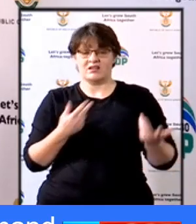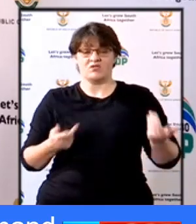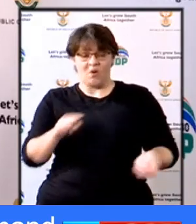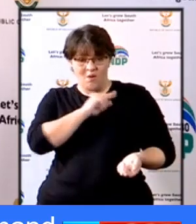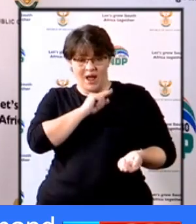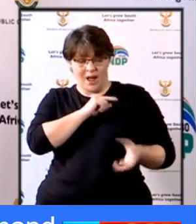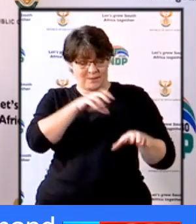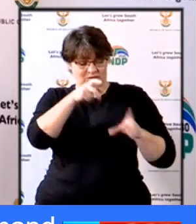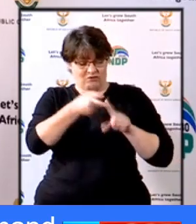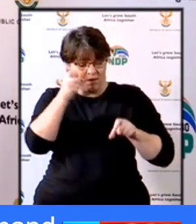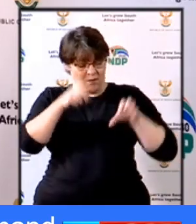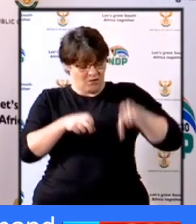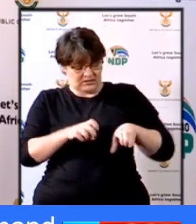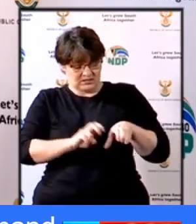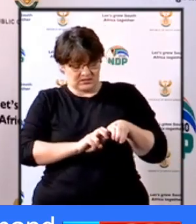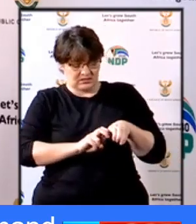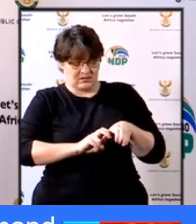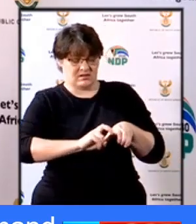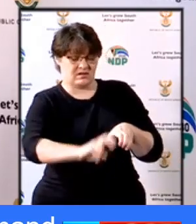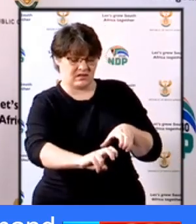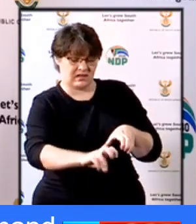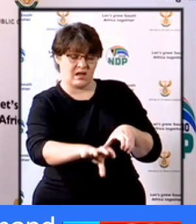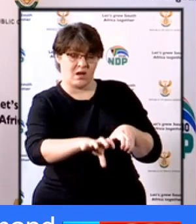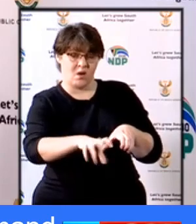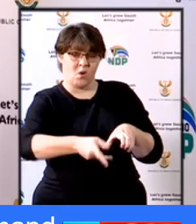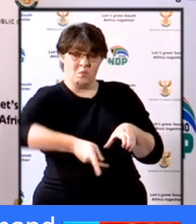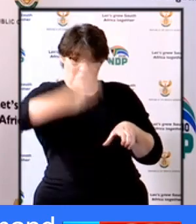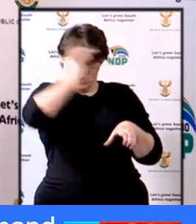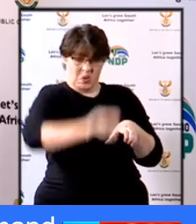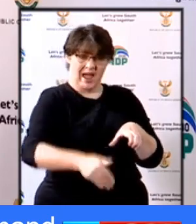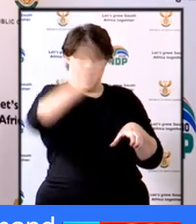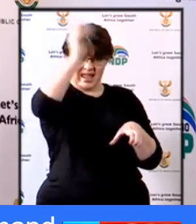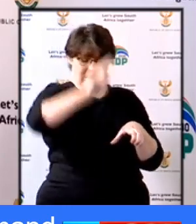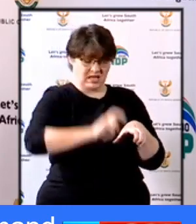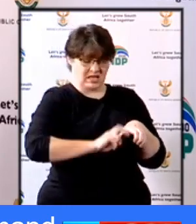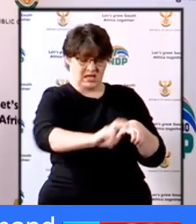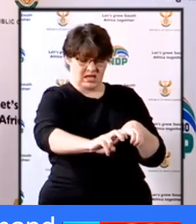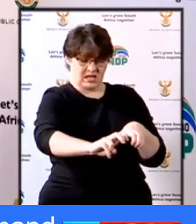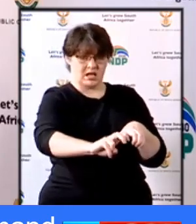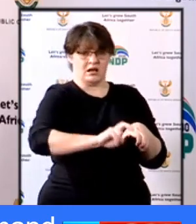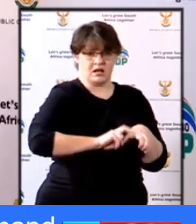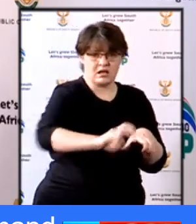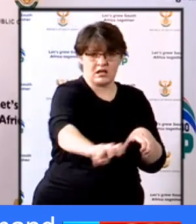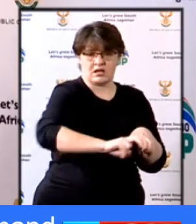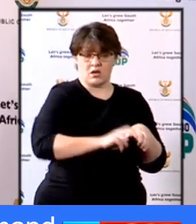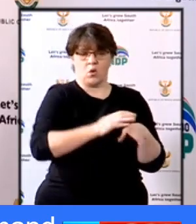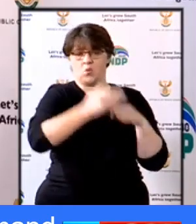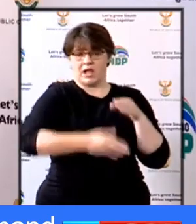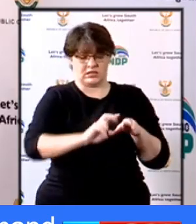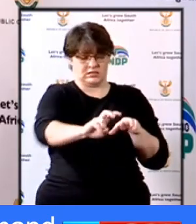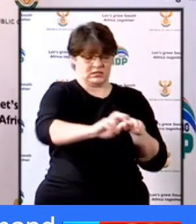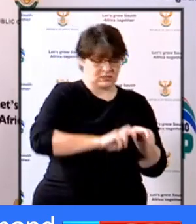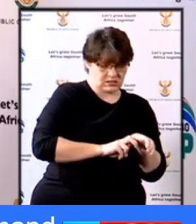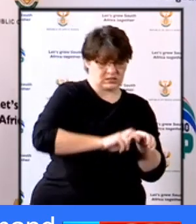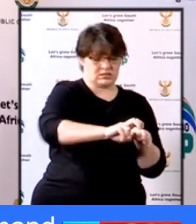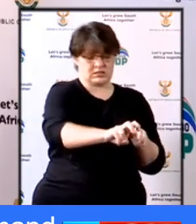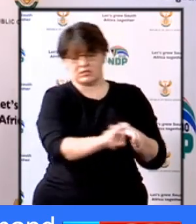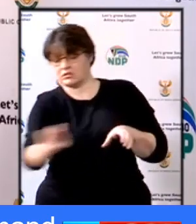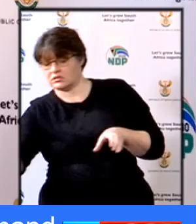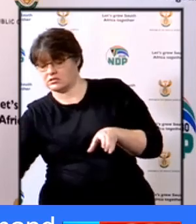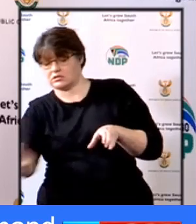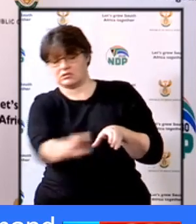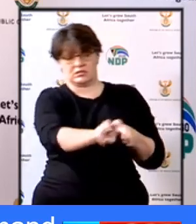these places for work, they don't then commute every weekend to go to another